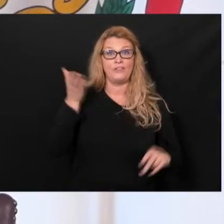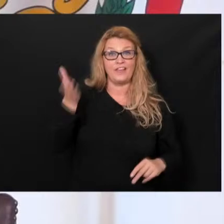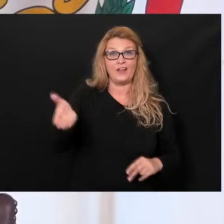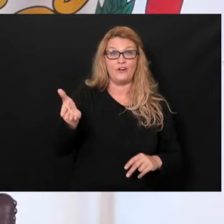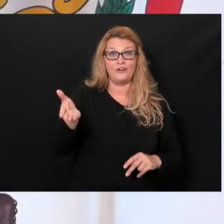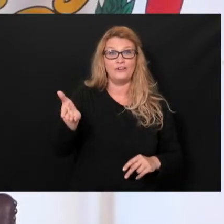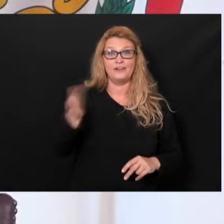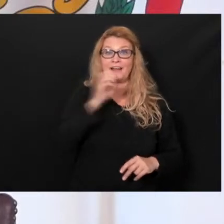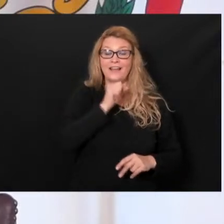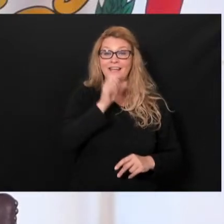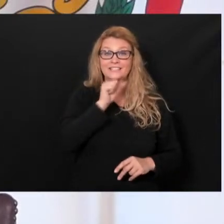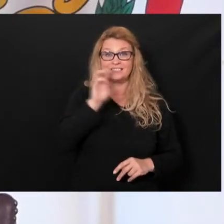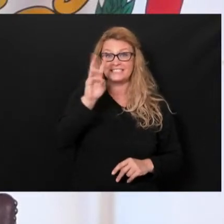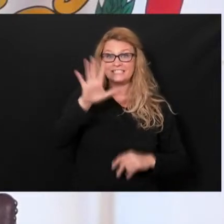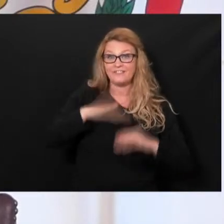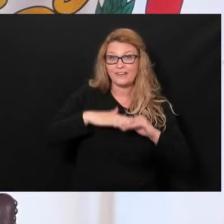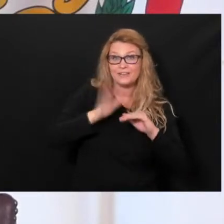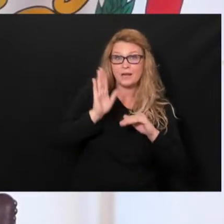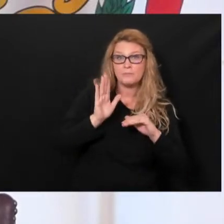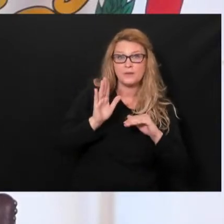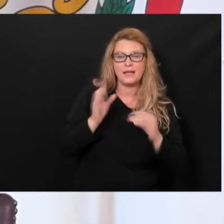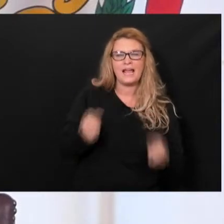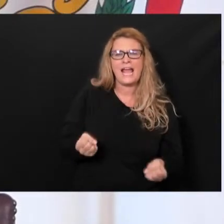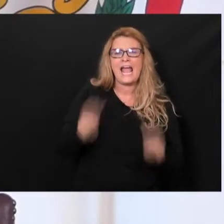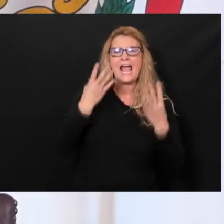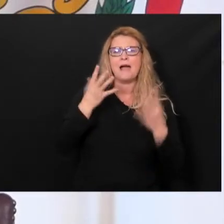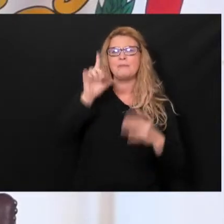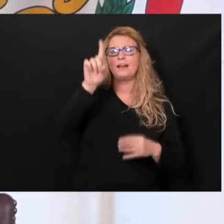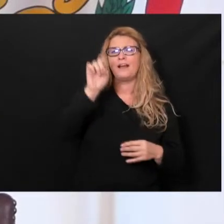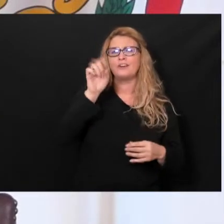age, how many of this